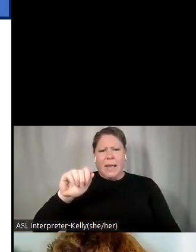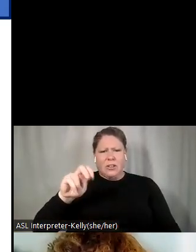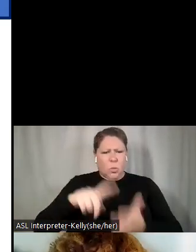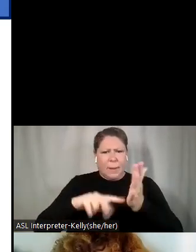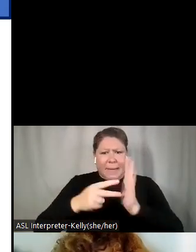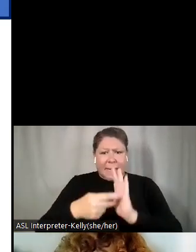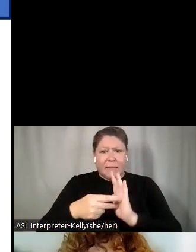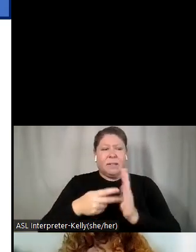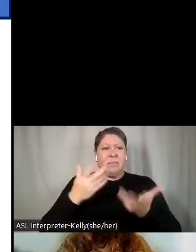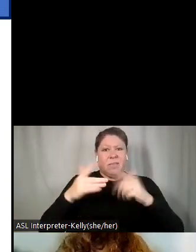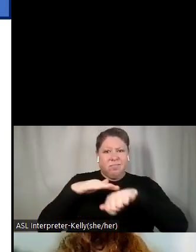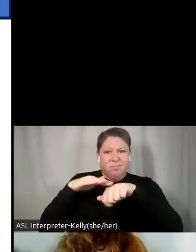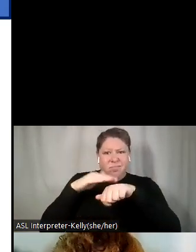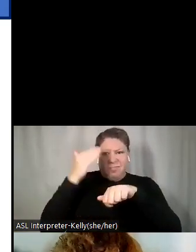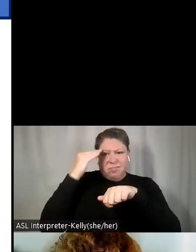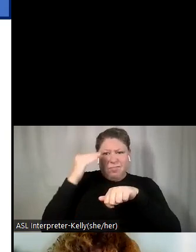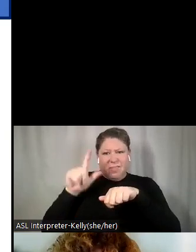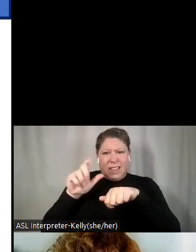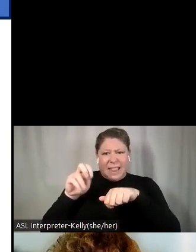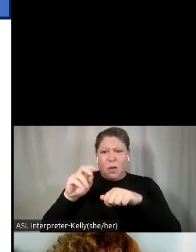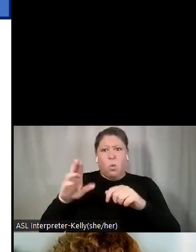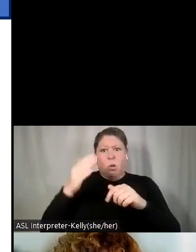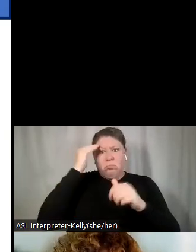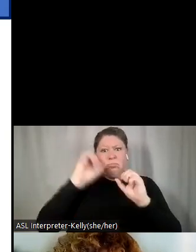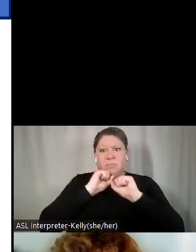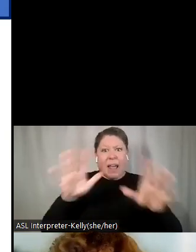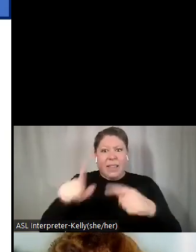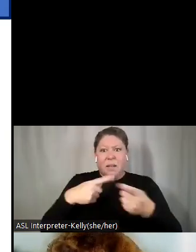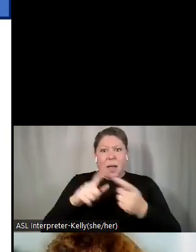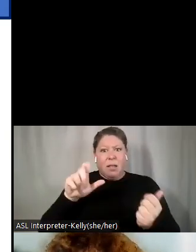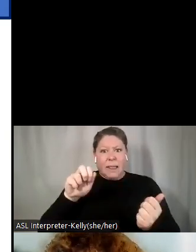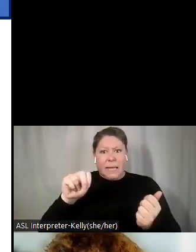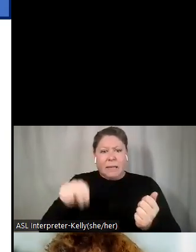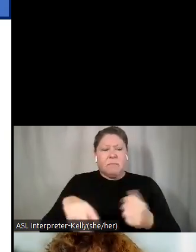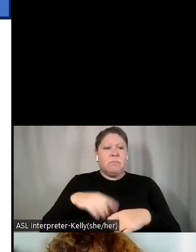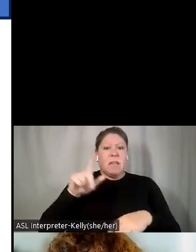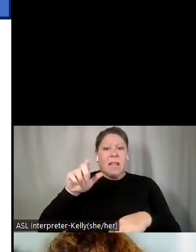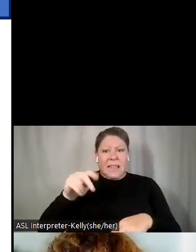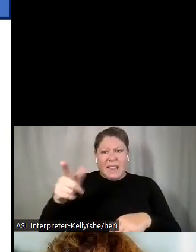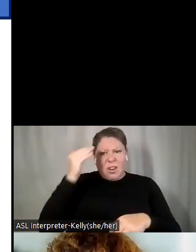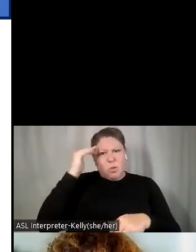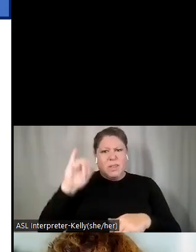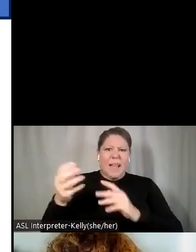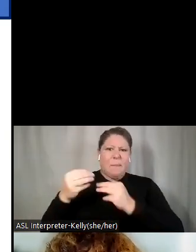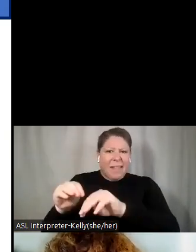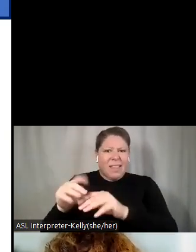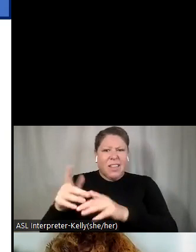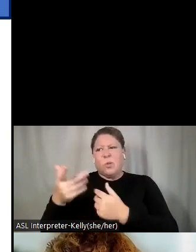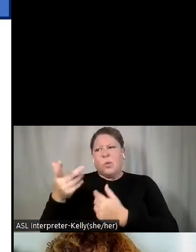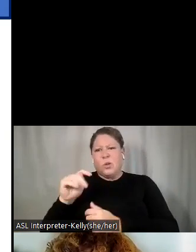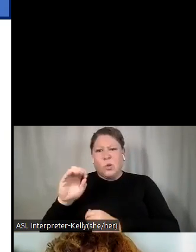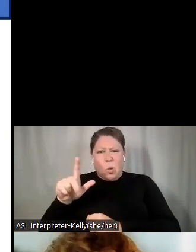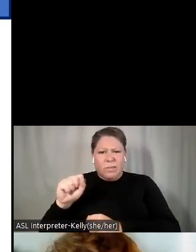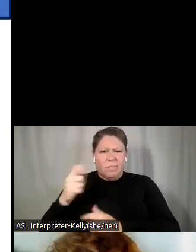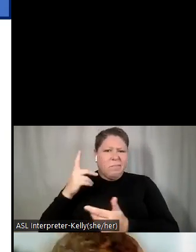anything about lean, it was very cursory. And the things that they knew were mostly tools and methods. You know, they knew how to process map, or maybe they'd